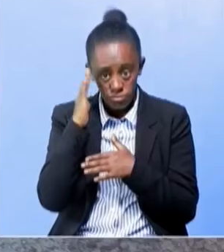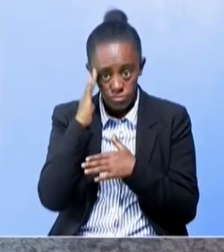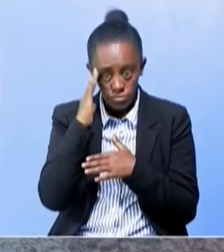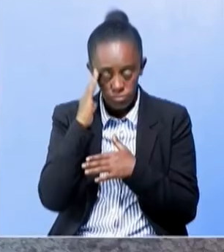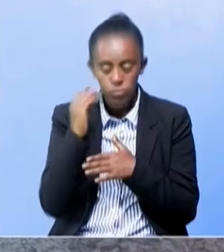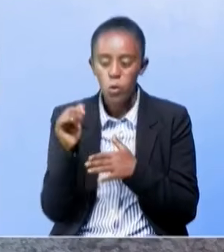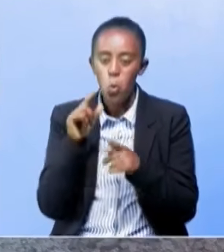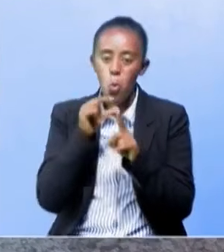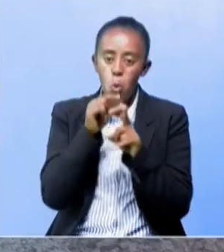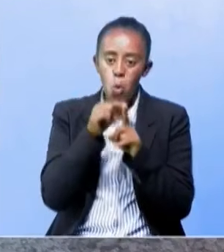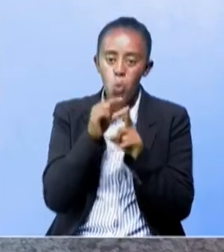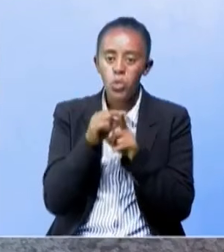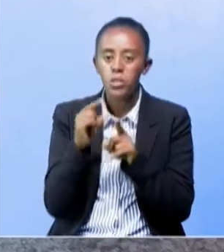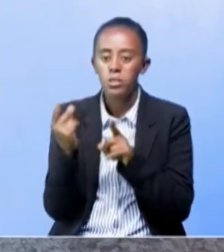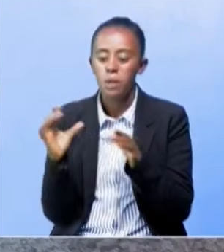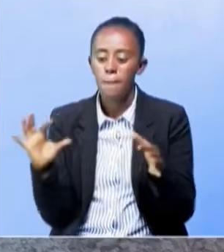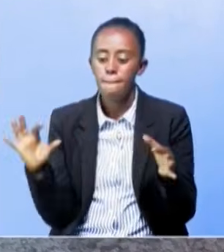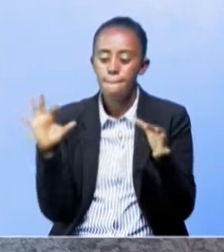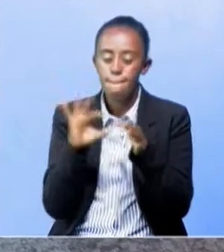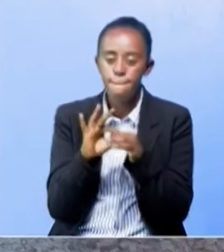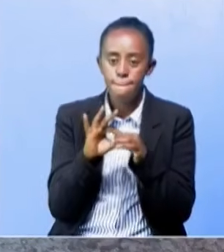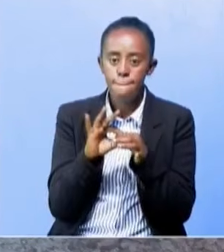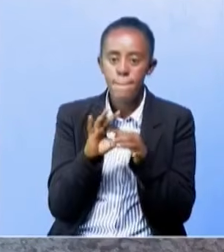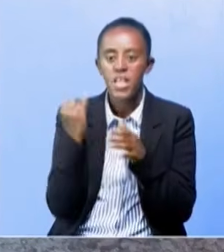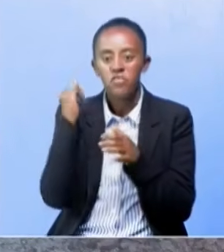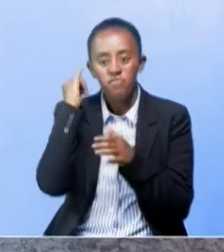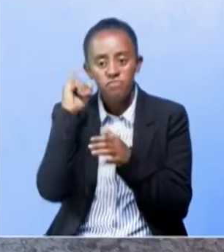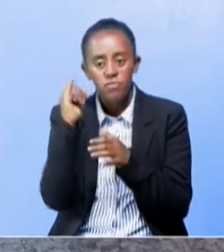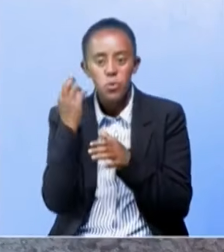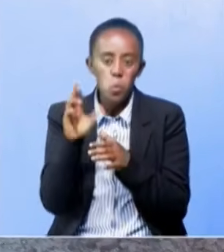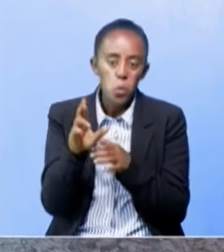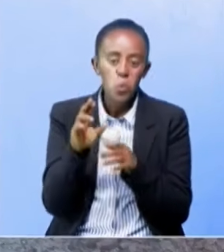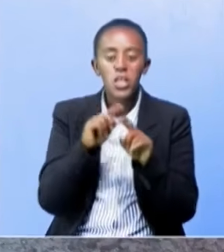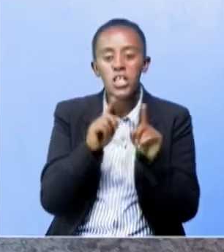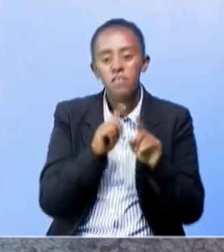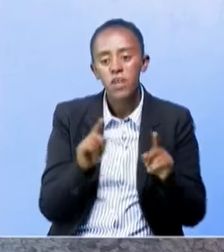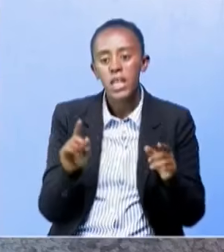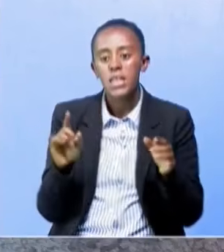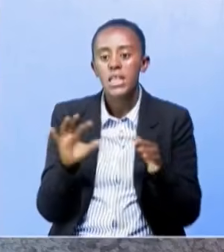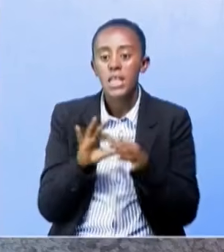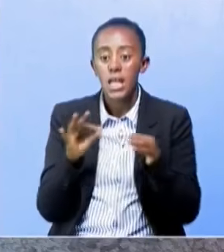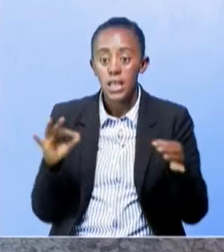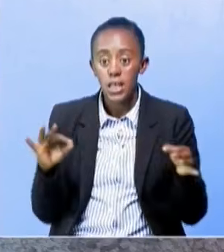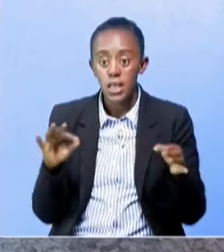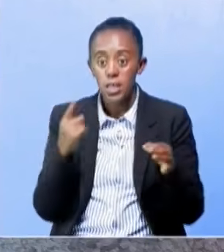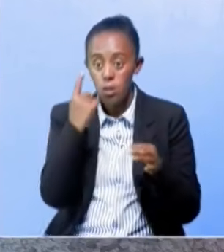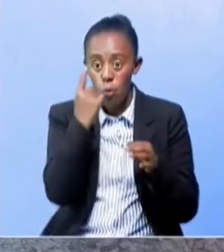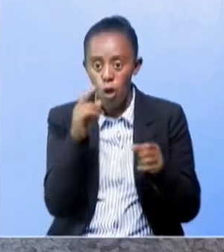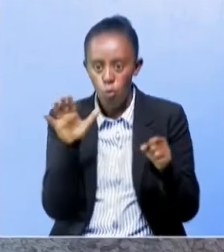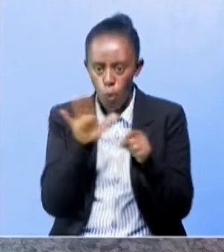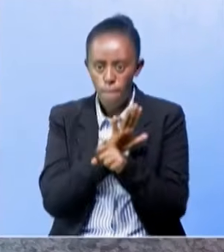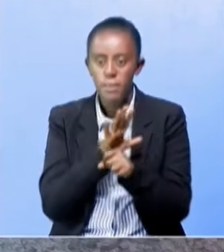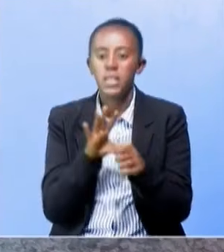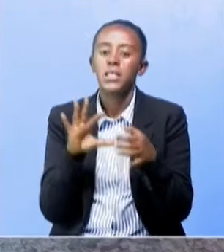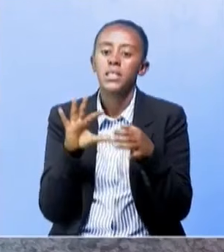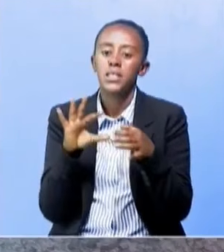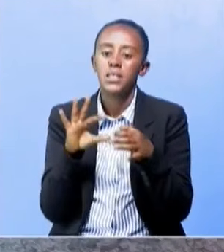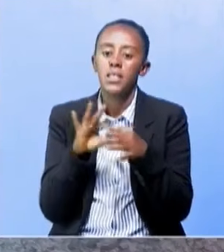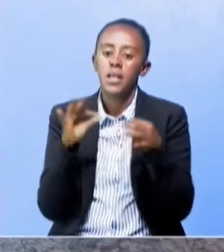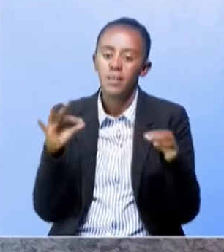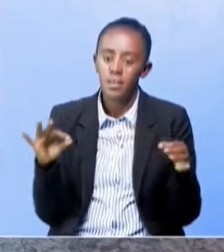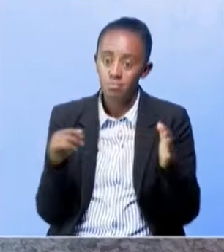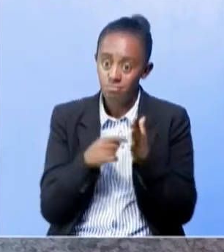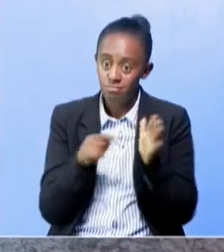use to bring different ideas or maybe different sentence to make one complete sentence. Is it